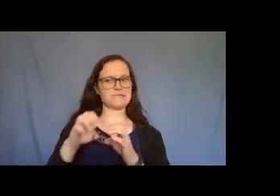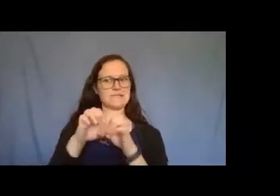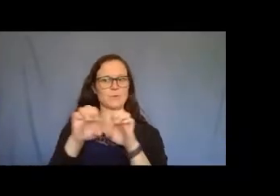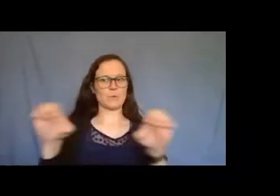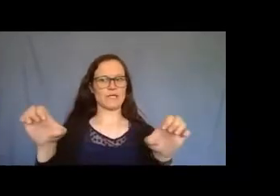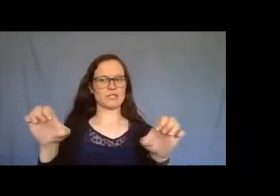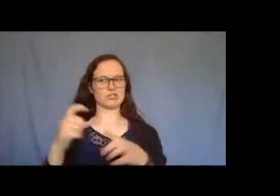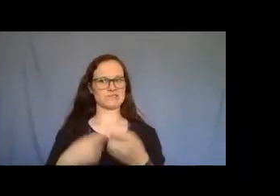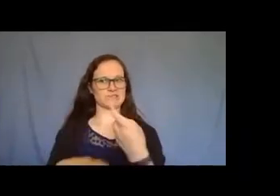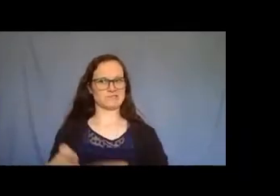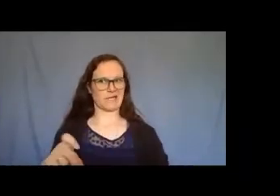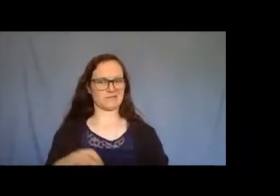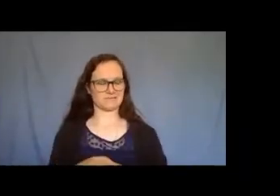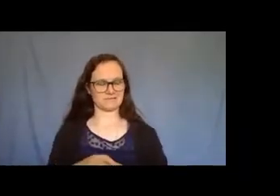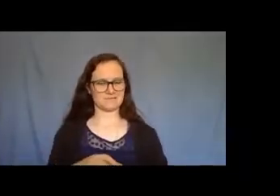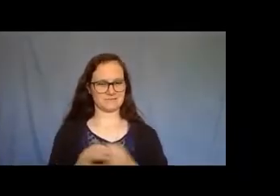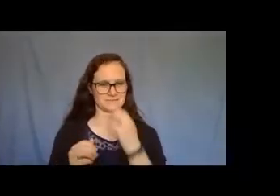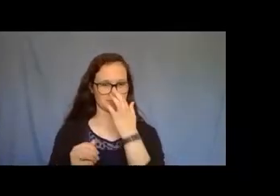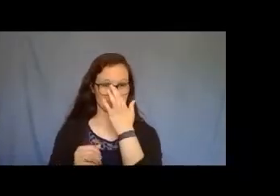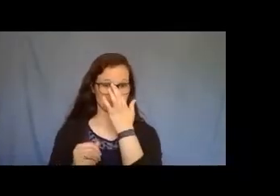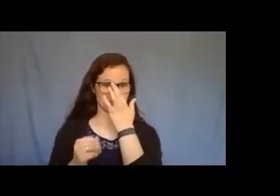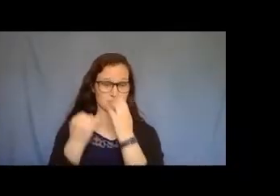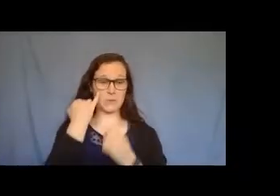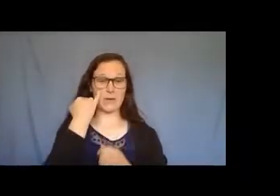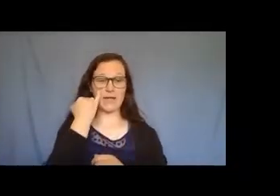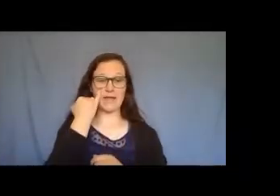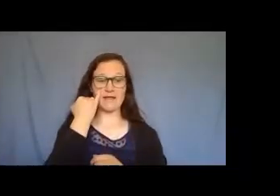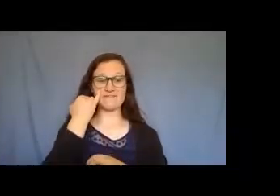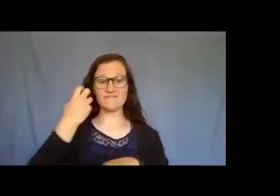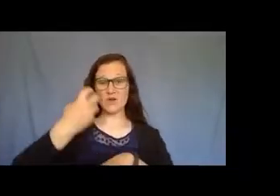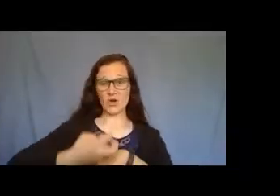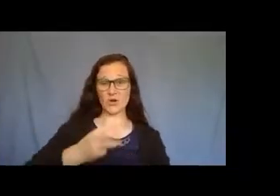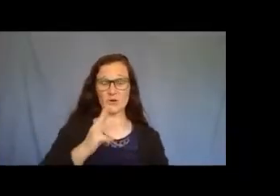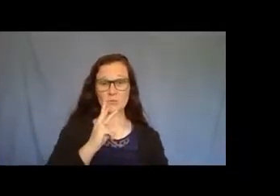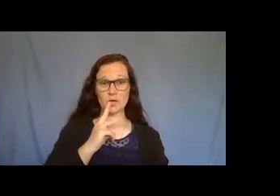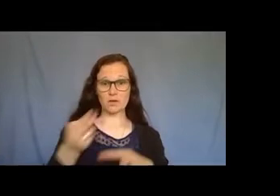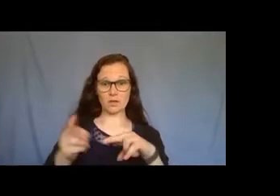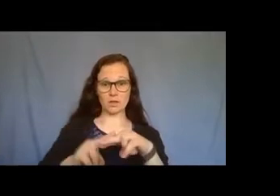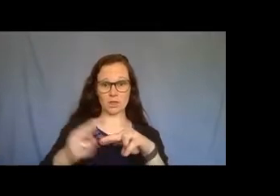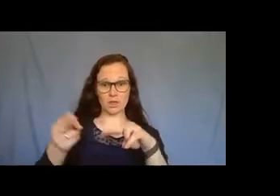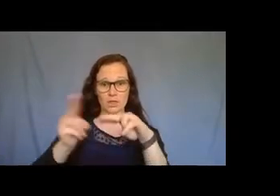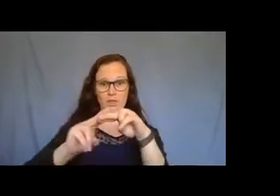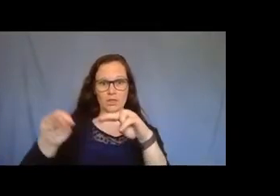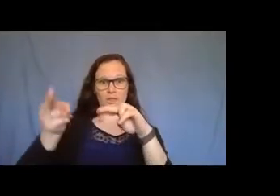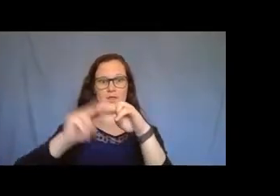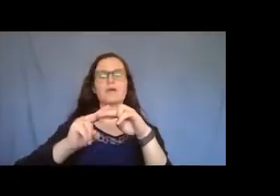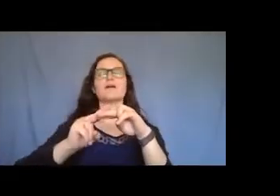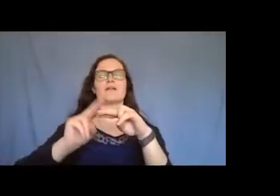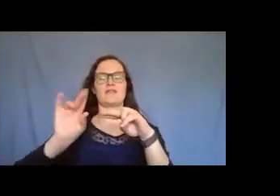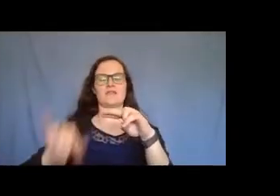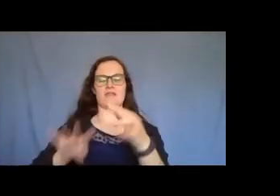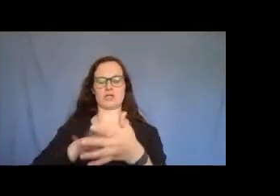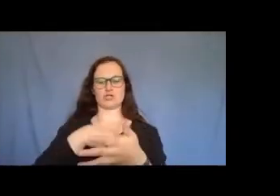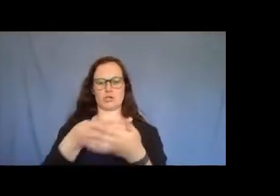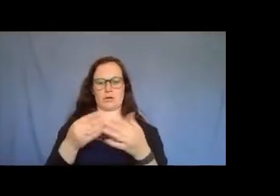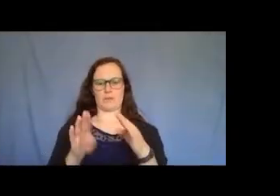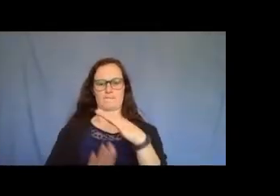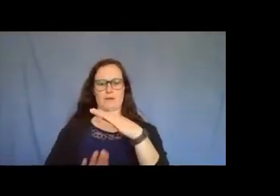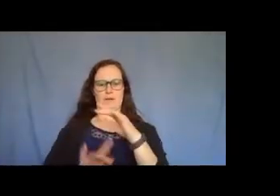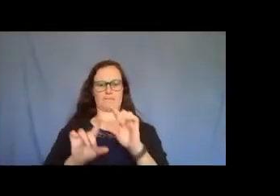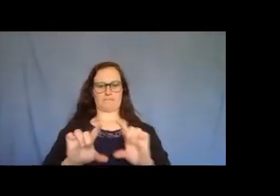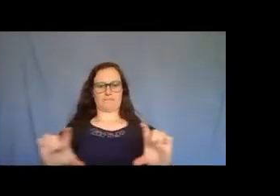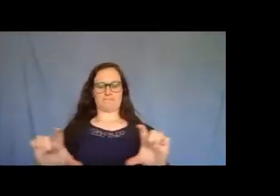actually increases as hardness goes up. And you can see in the chart on the bottom, I've plotted the 2